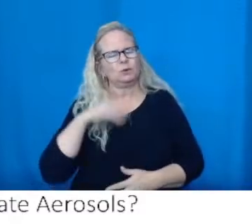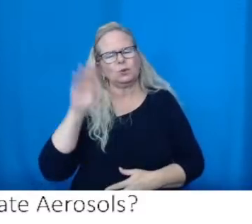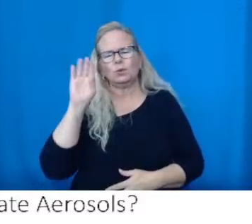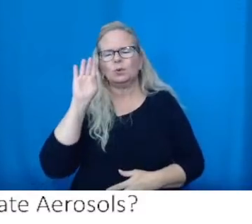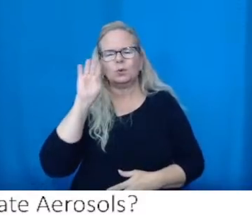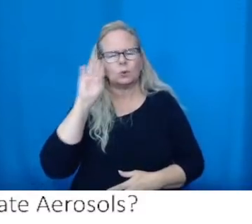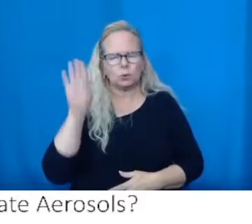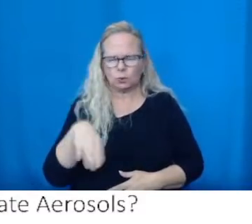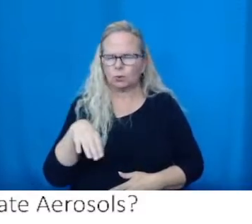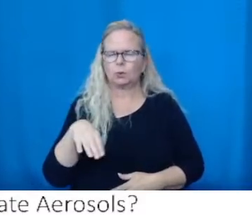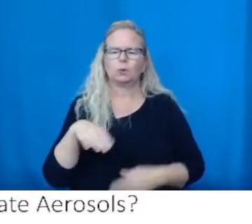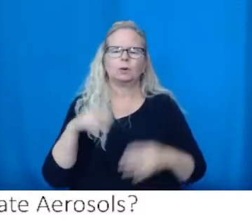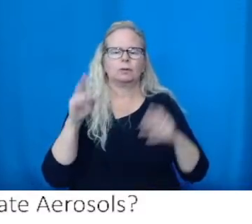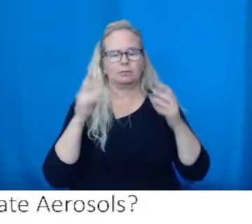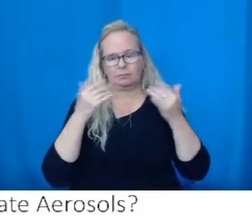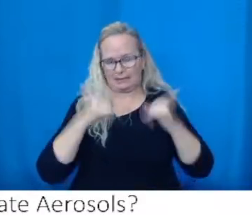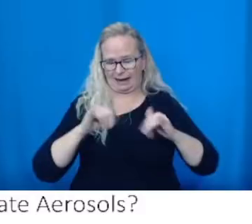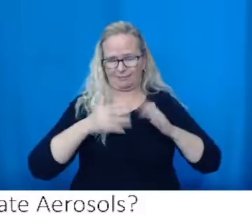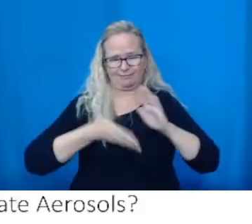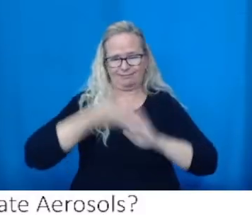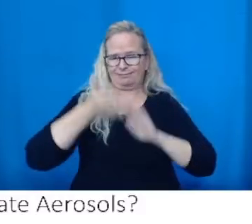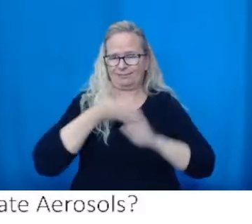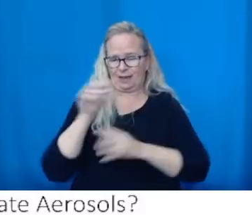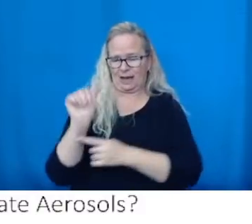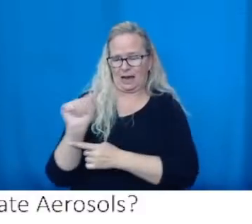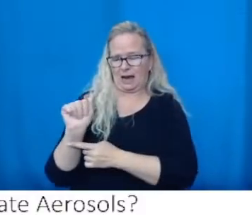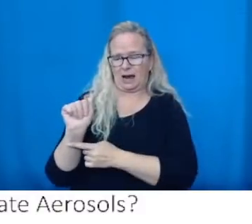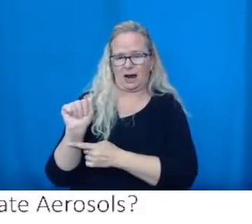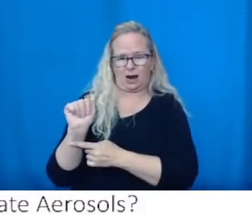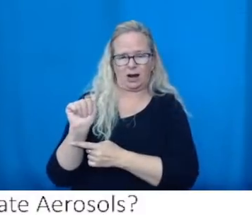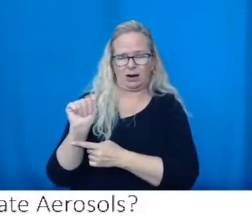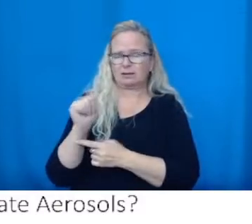shouting, coughing, and even talking. Next slide, please.